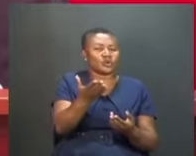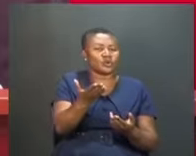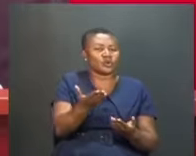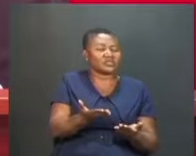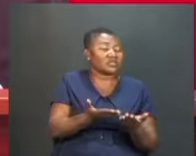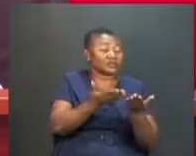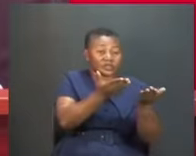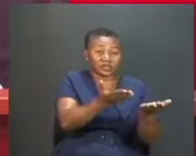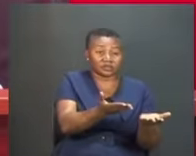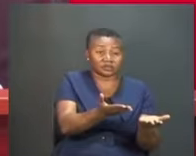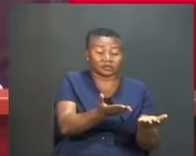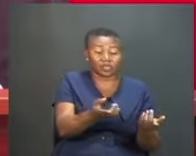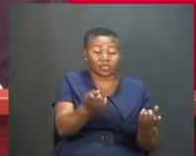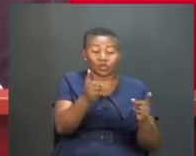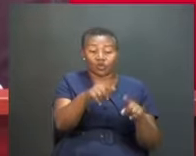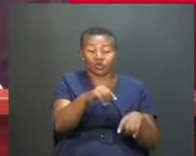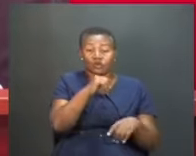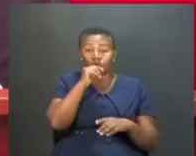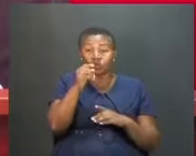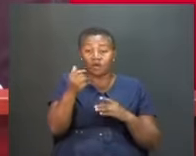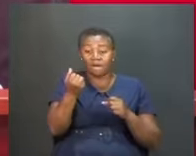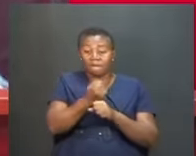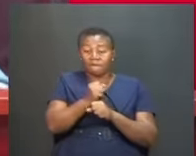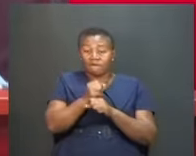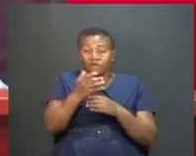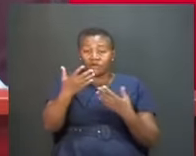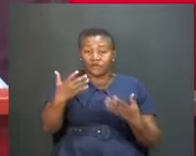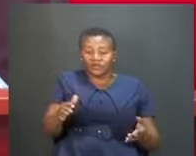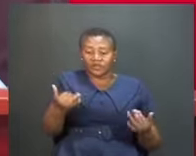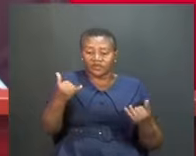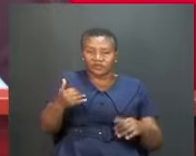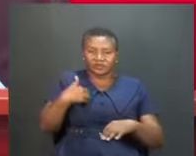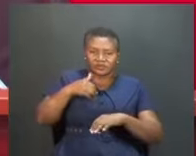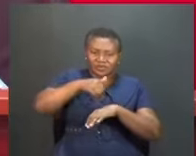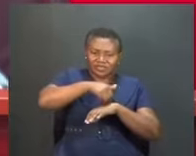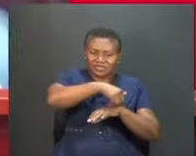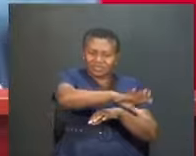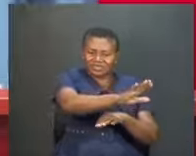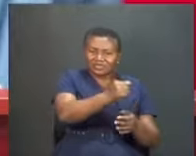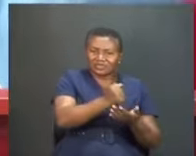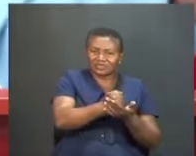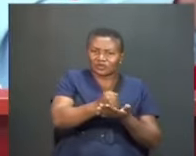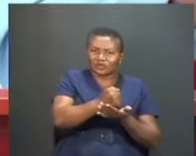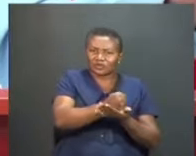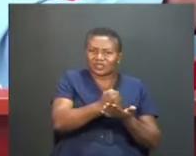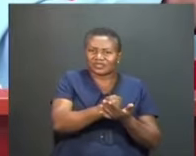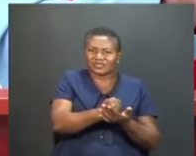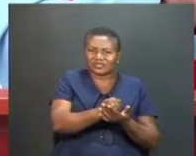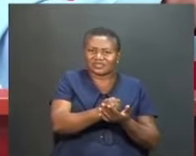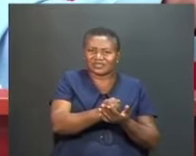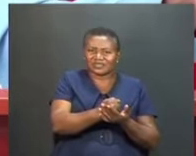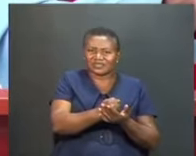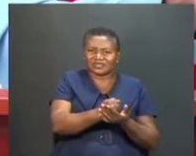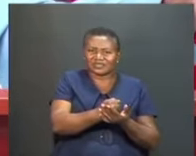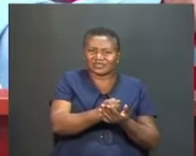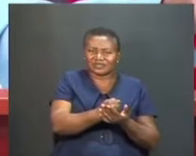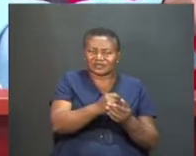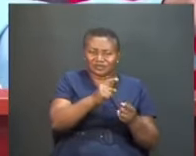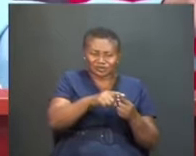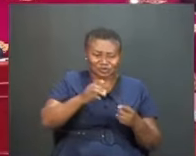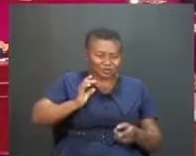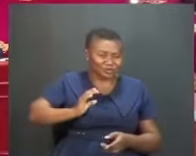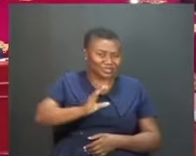when you don't make your request, and now I have referred the paper to the